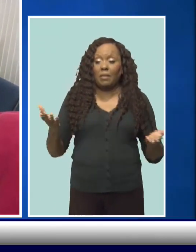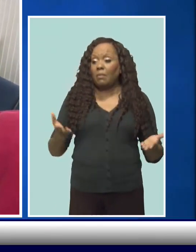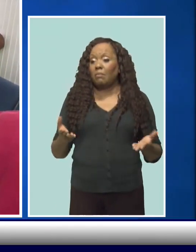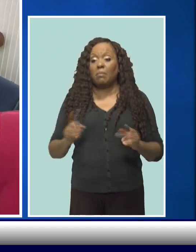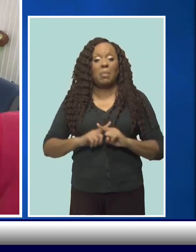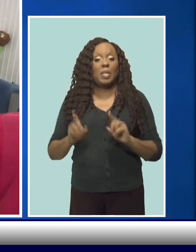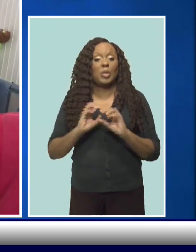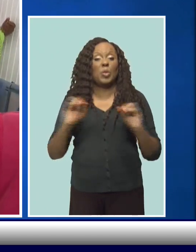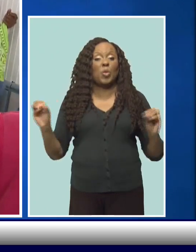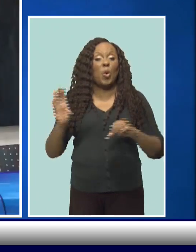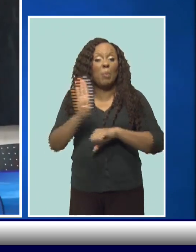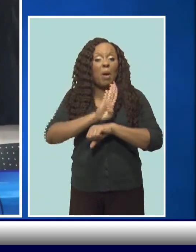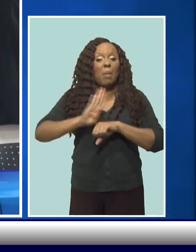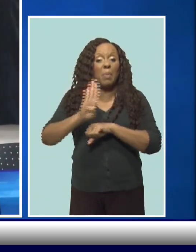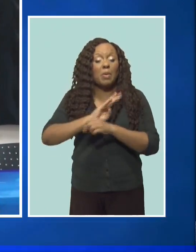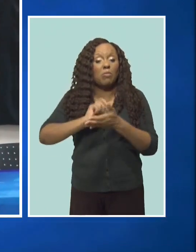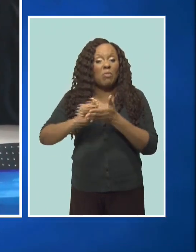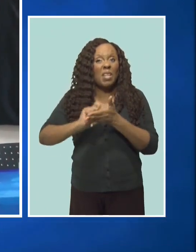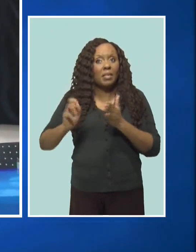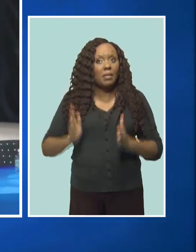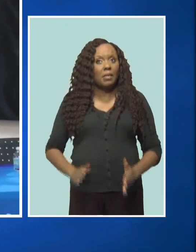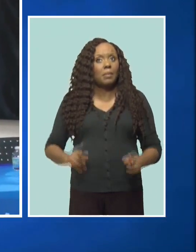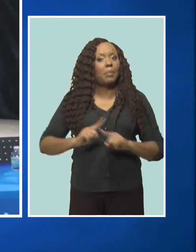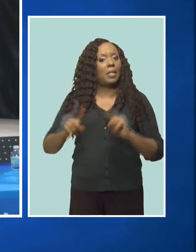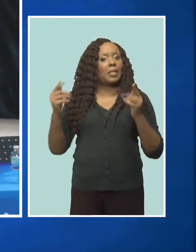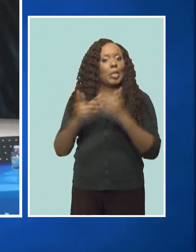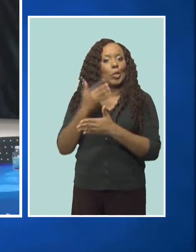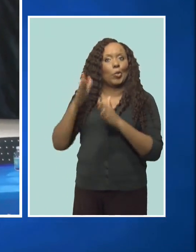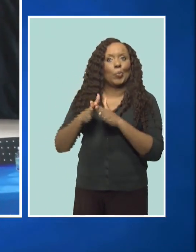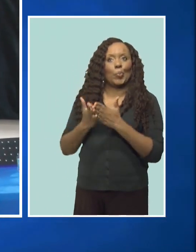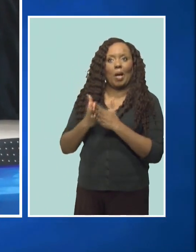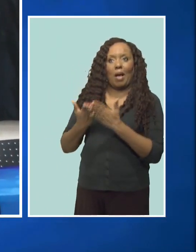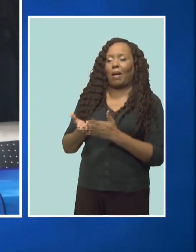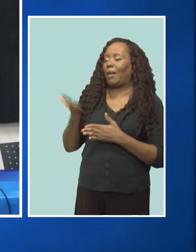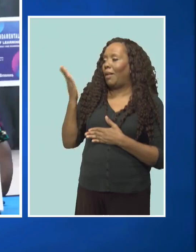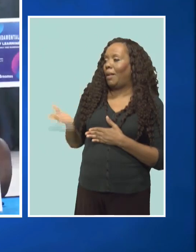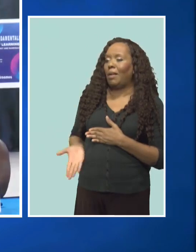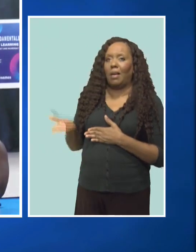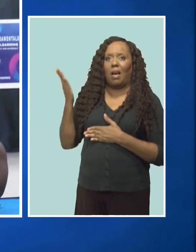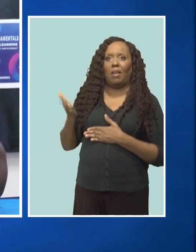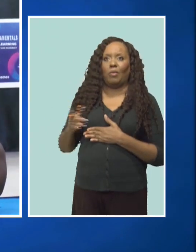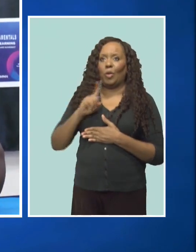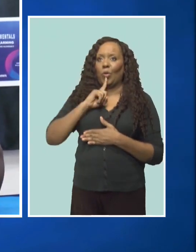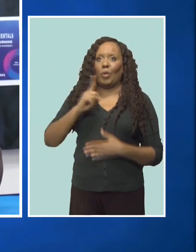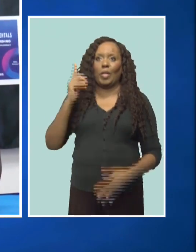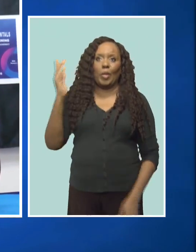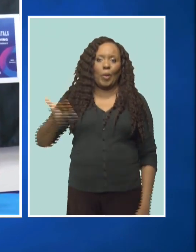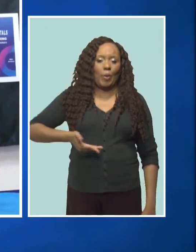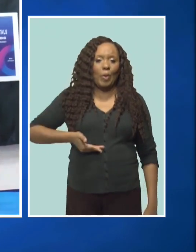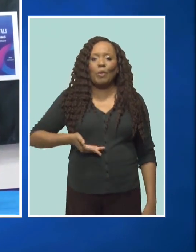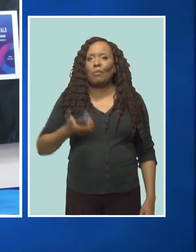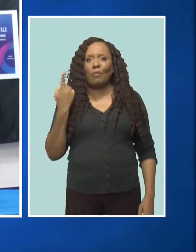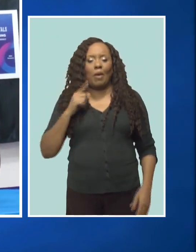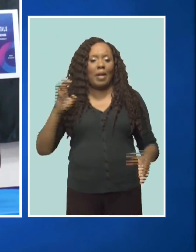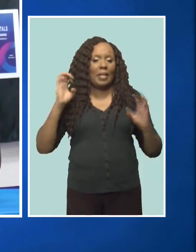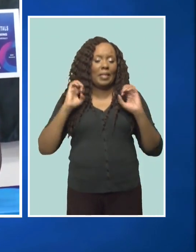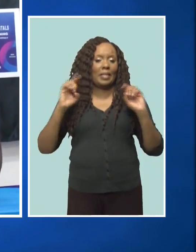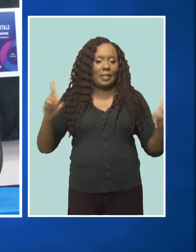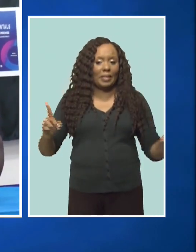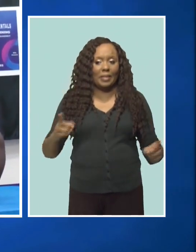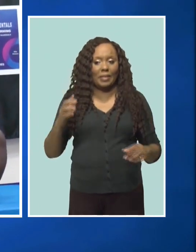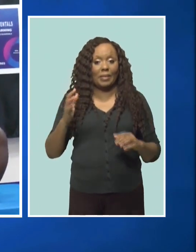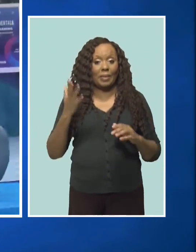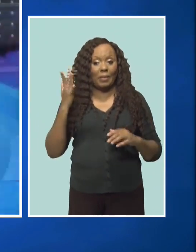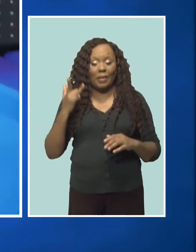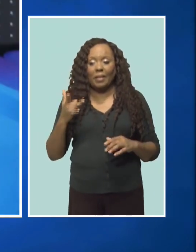non-Barbadian authors, this new book by educator Jeff Brooms is welcomed across the education spectrum because it